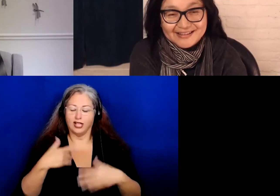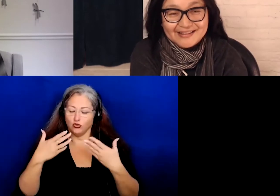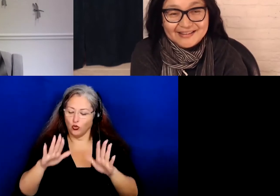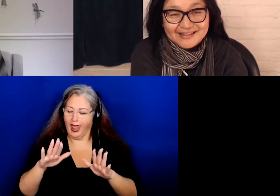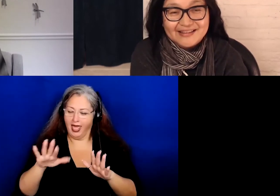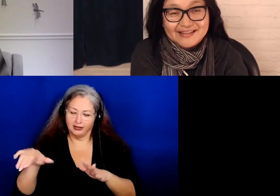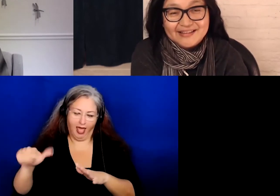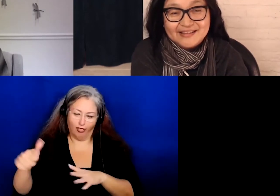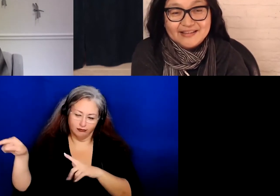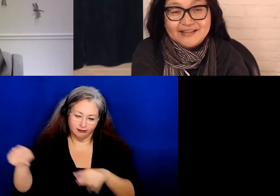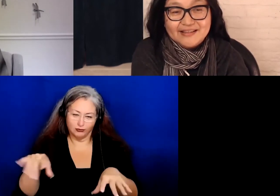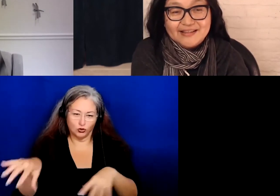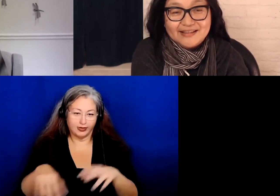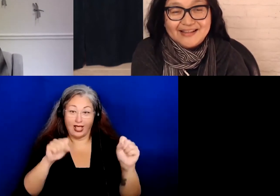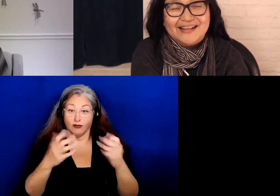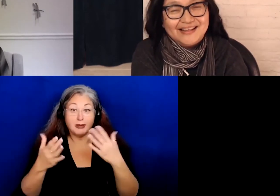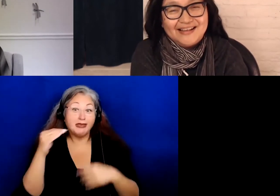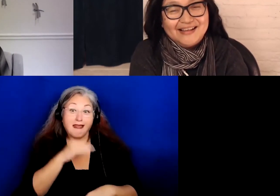over, lies.